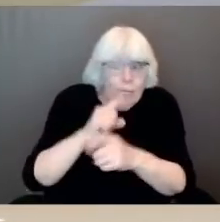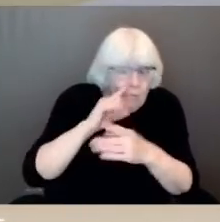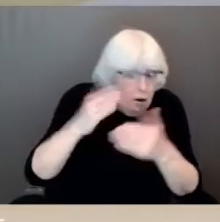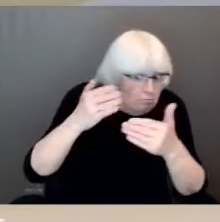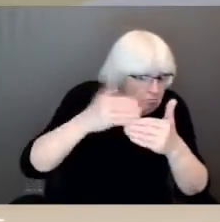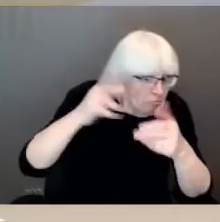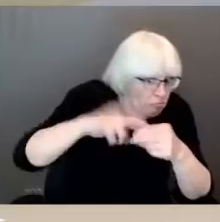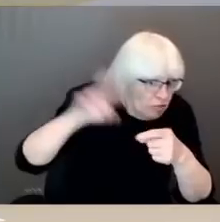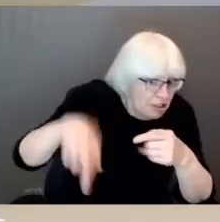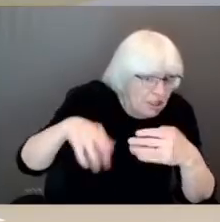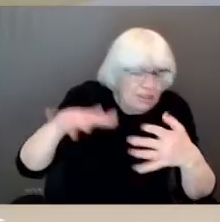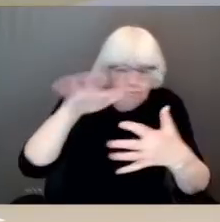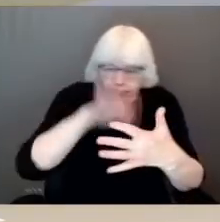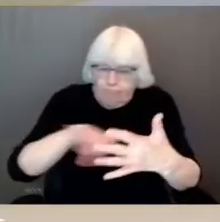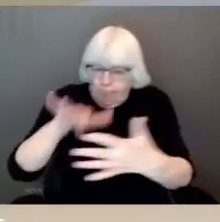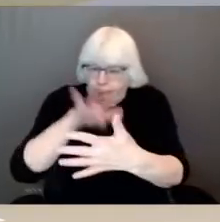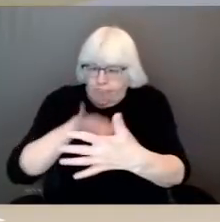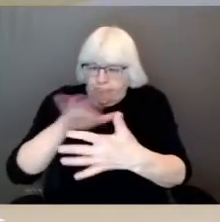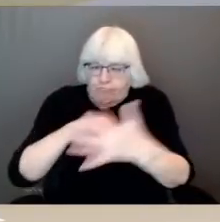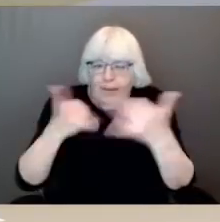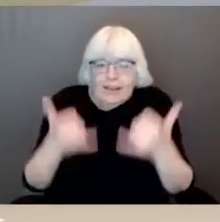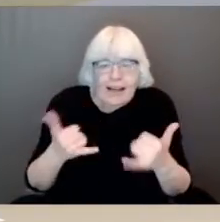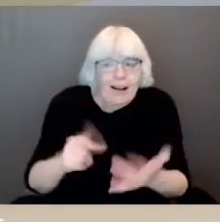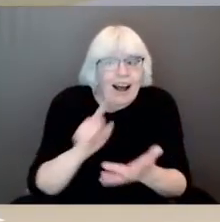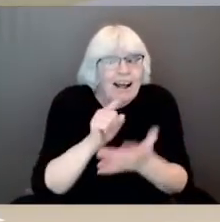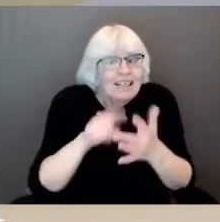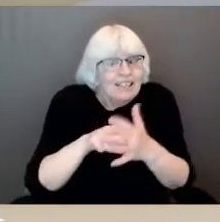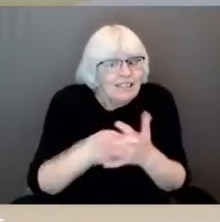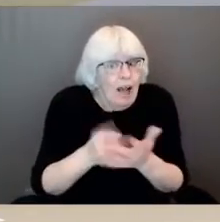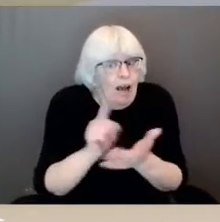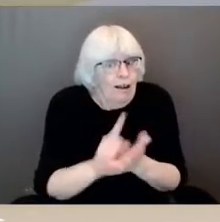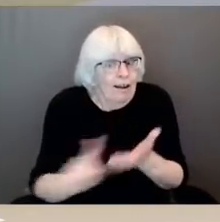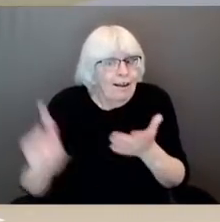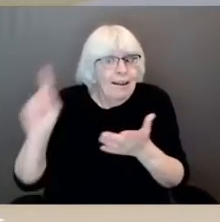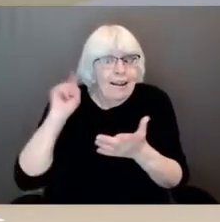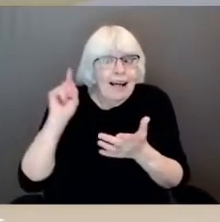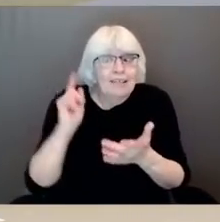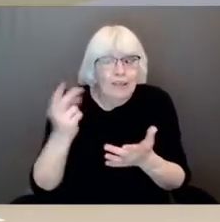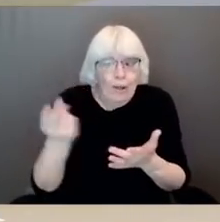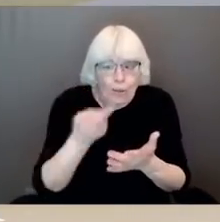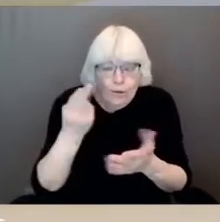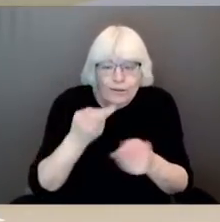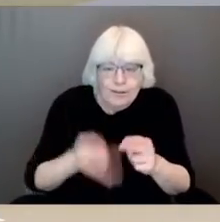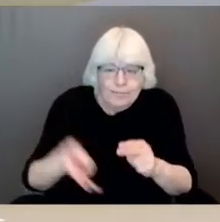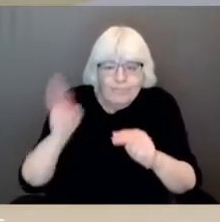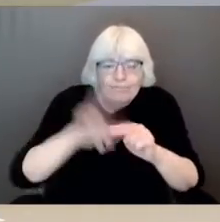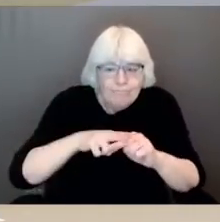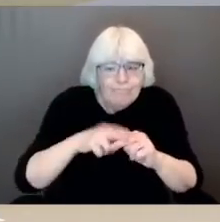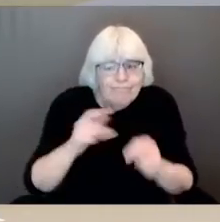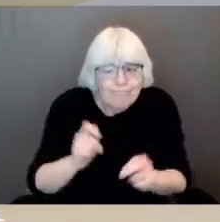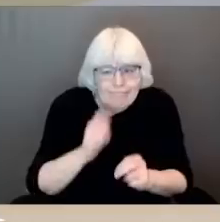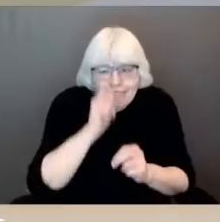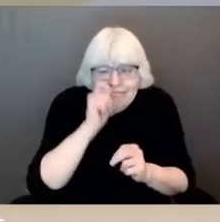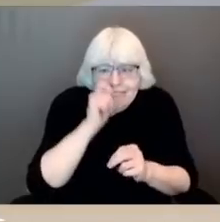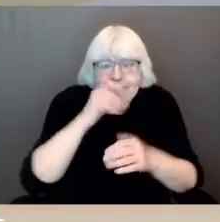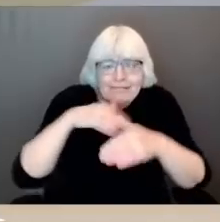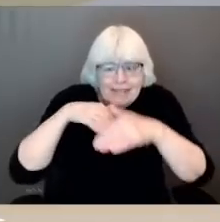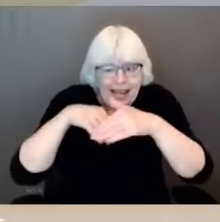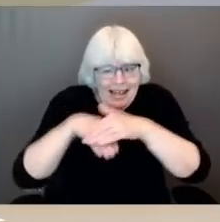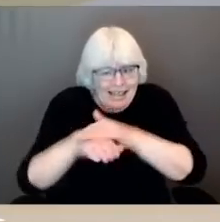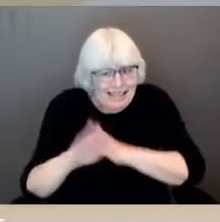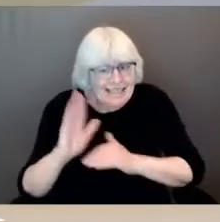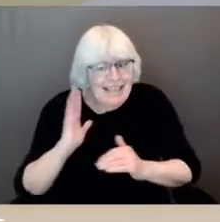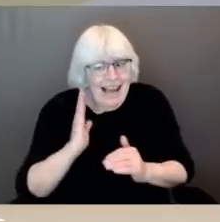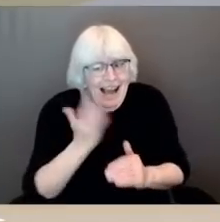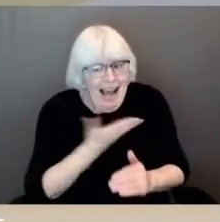Beginning last Thursday, September 30th, we implemented increased testing at the points of entry to allow for early detection of COVID-19. Between